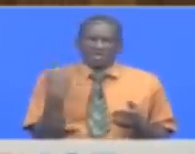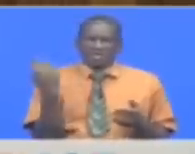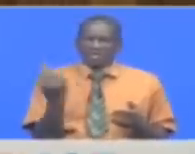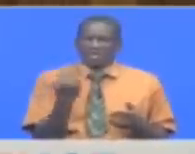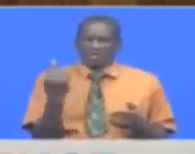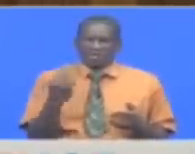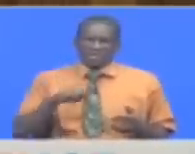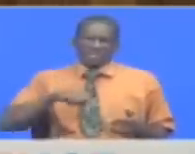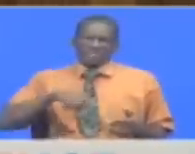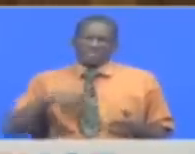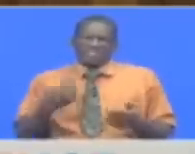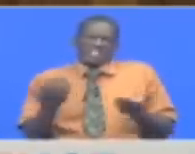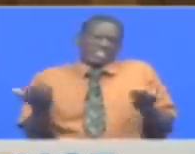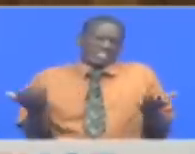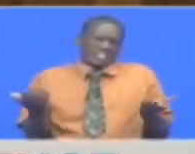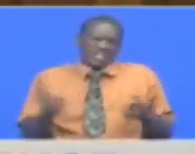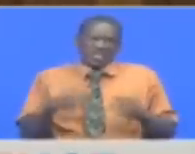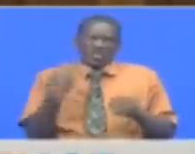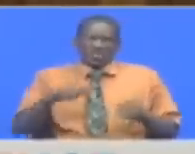the feeling